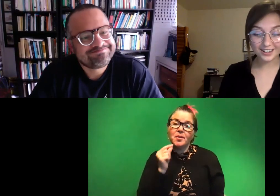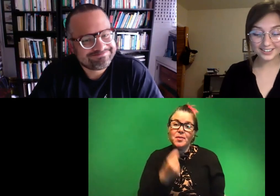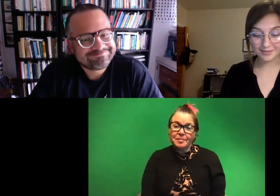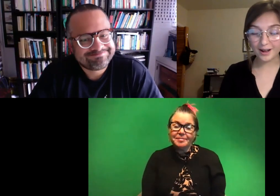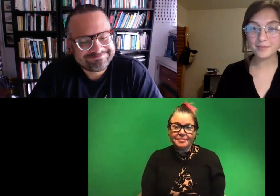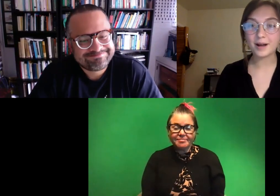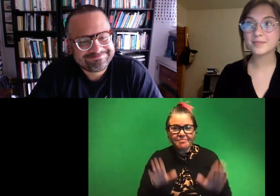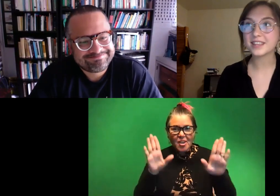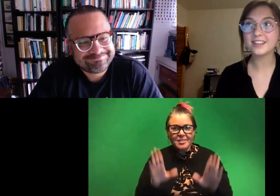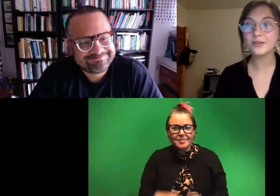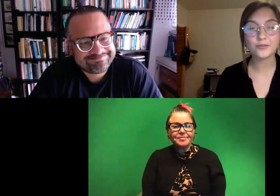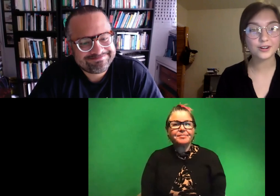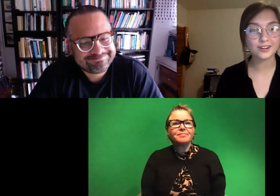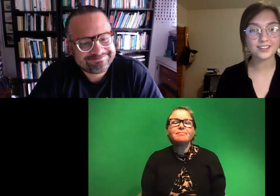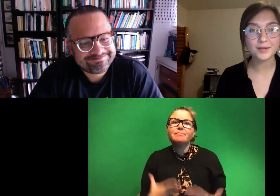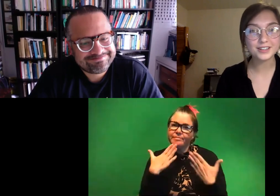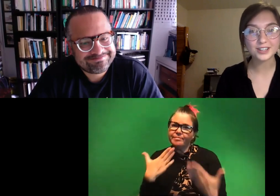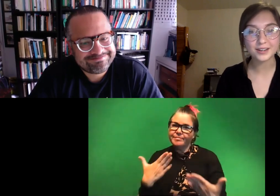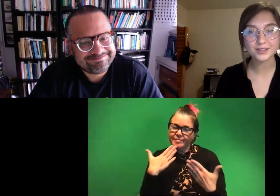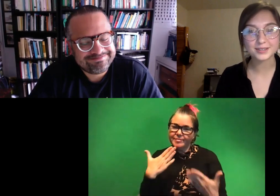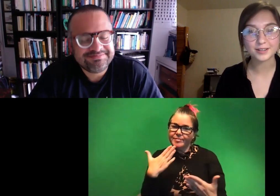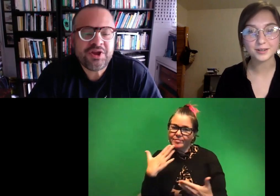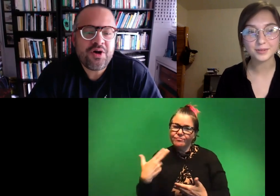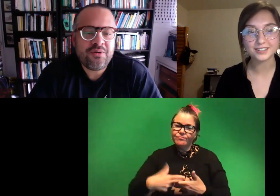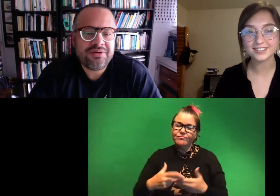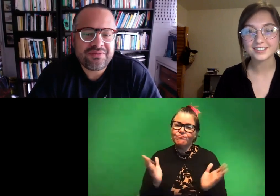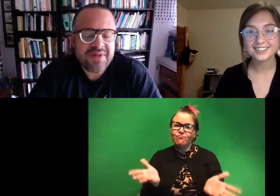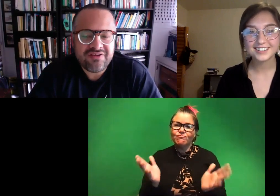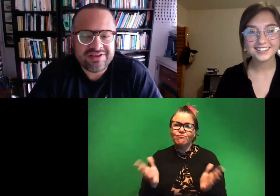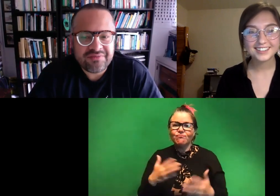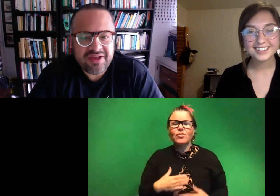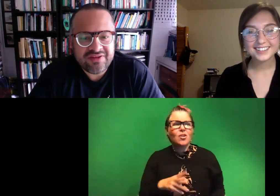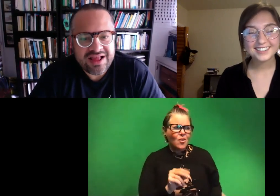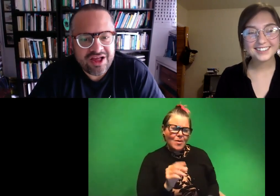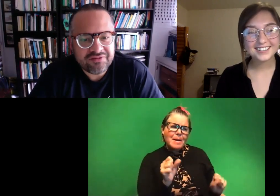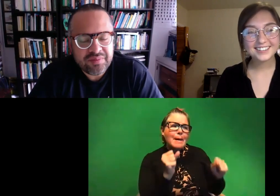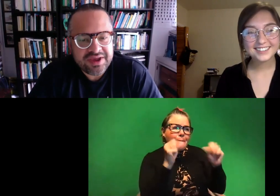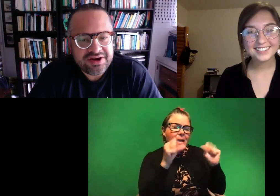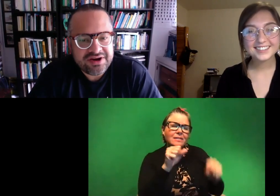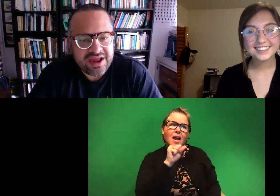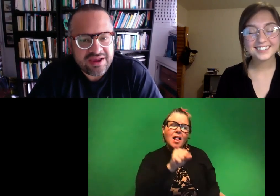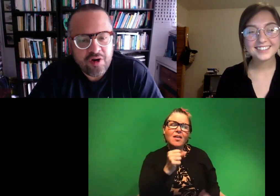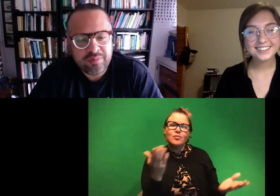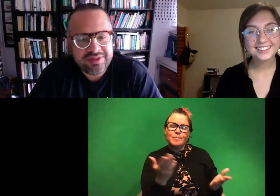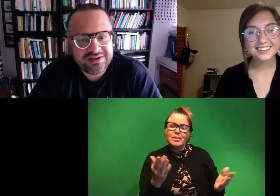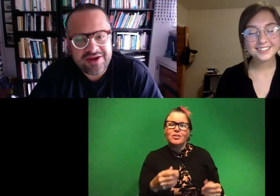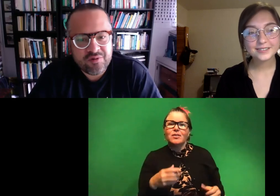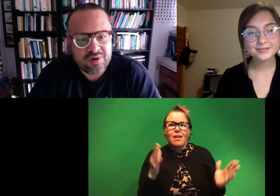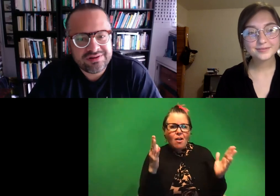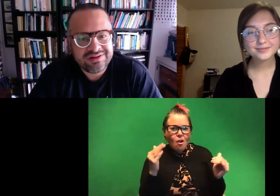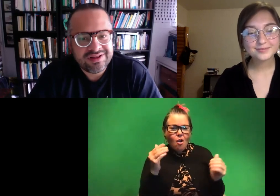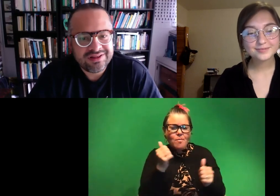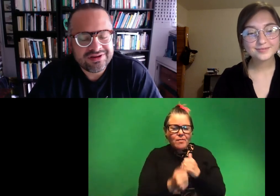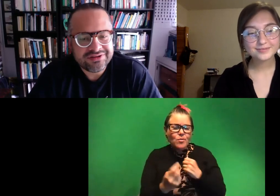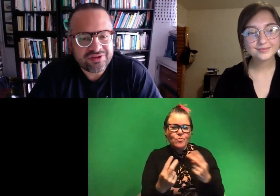that's awesome. Thank you for coming and chatting with us about dung beetles. It's amazing. It's amazing. I love to be here. I hope that